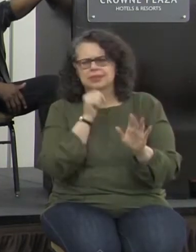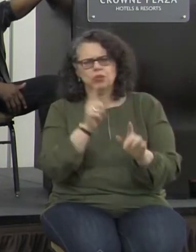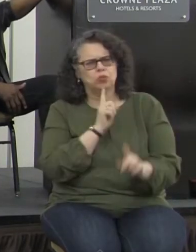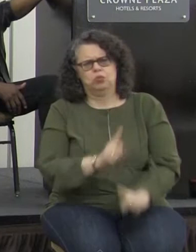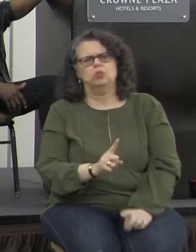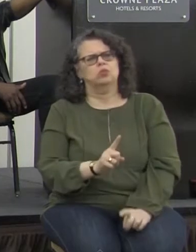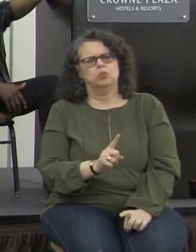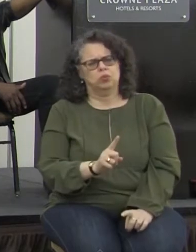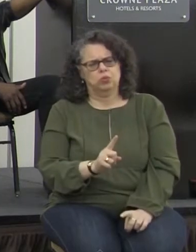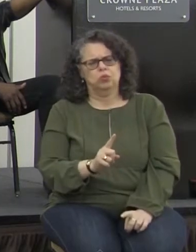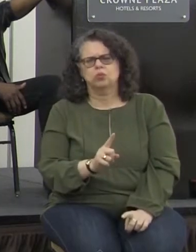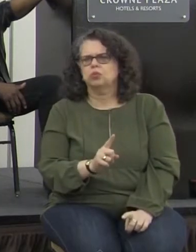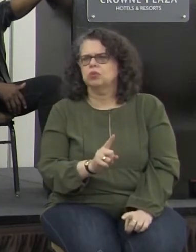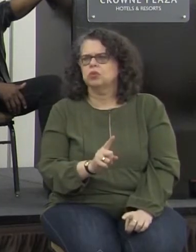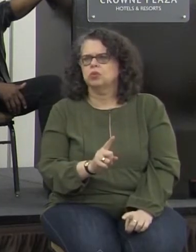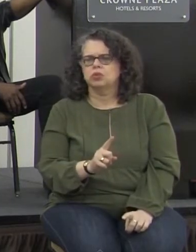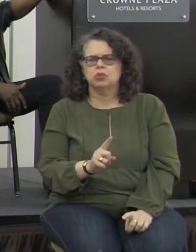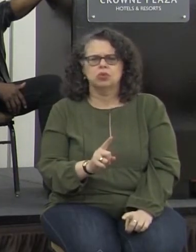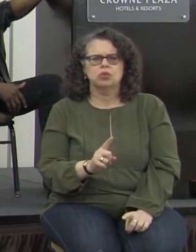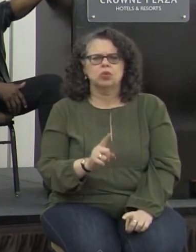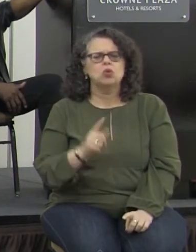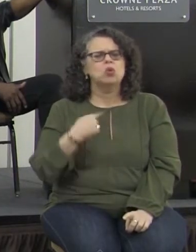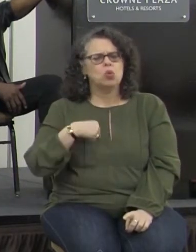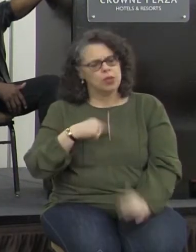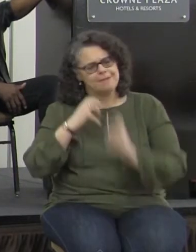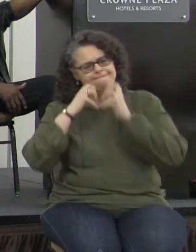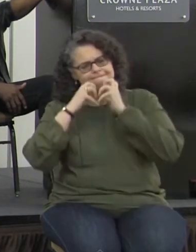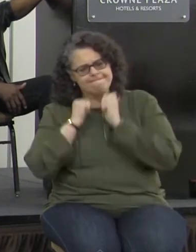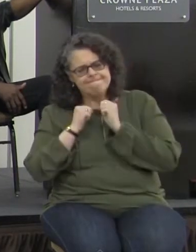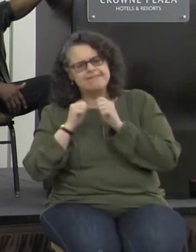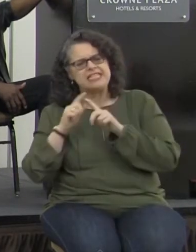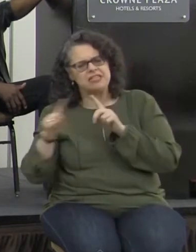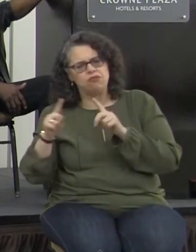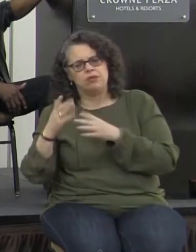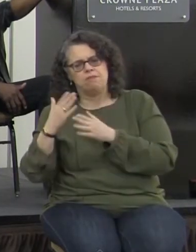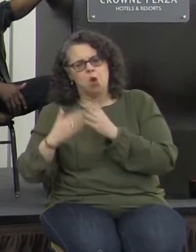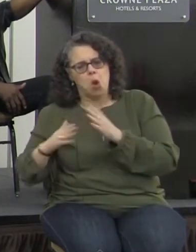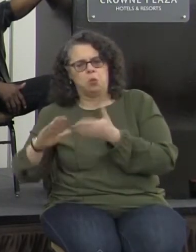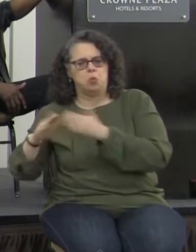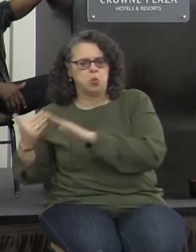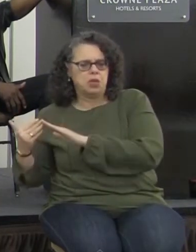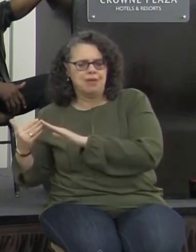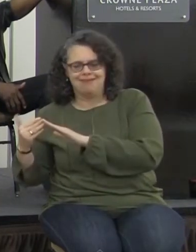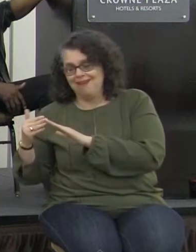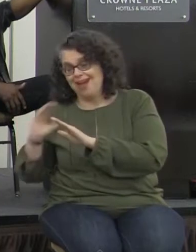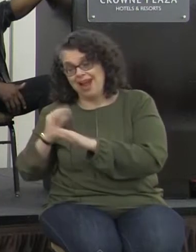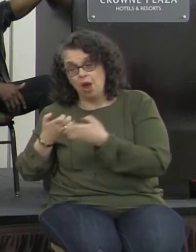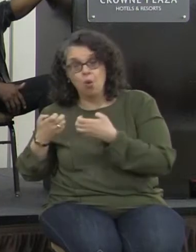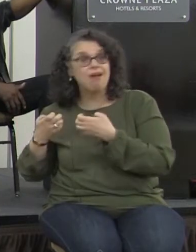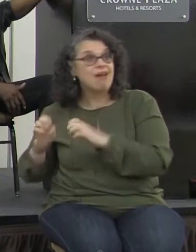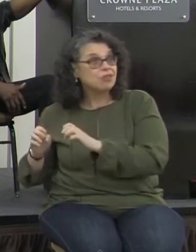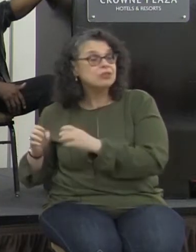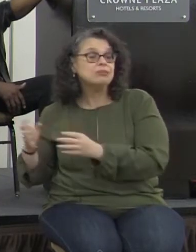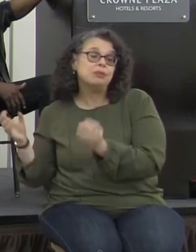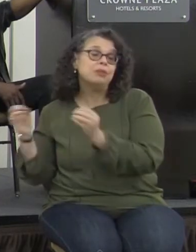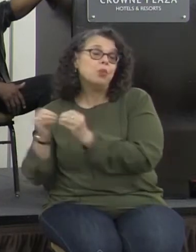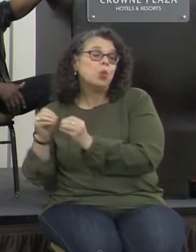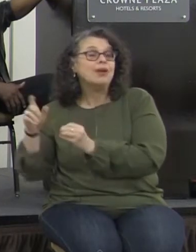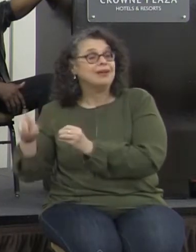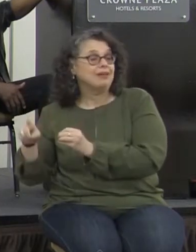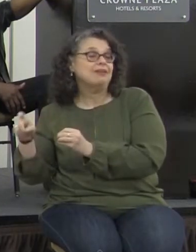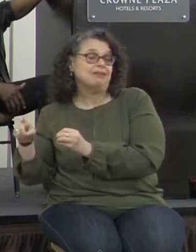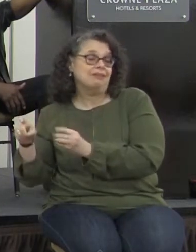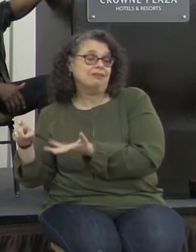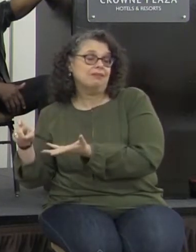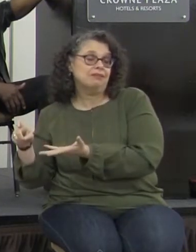so. It's caring about a different segment of the community where our efforts where more effort may need